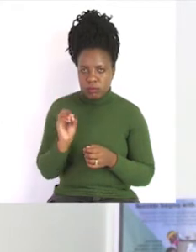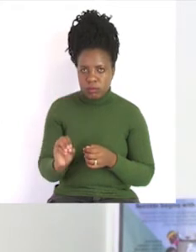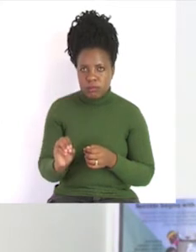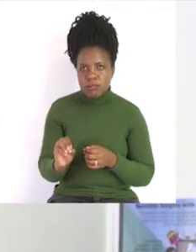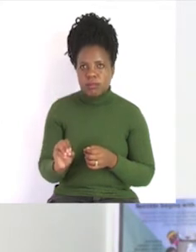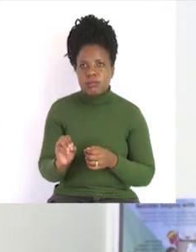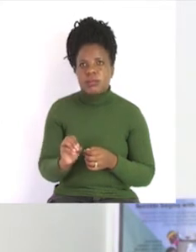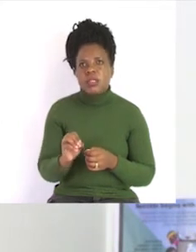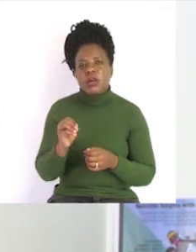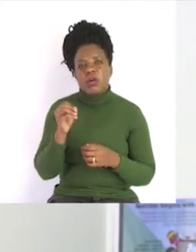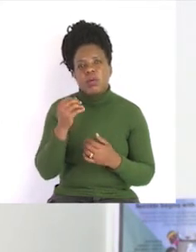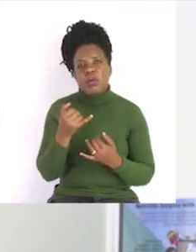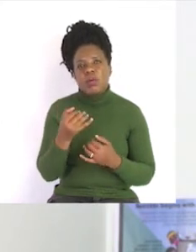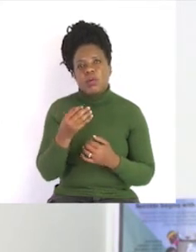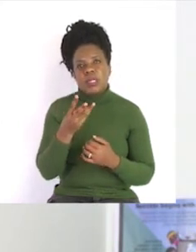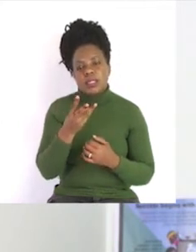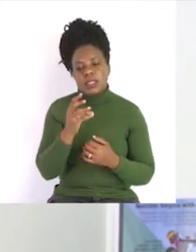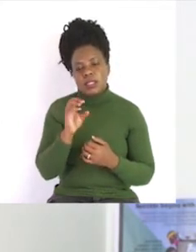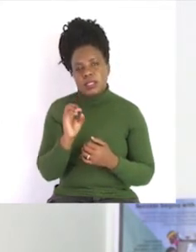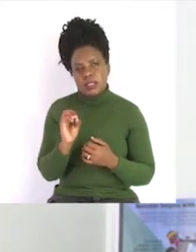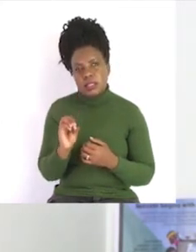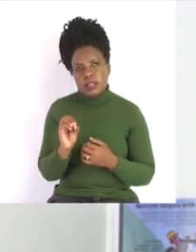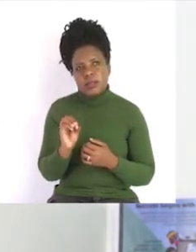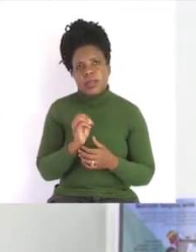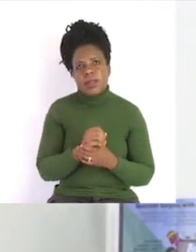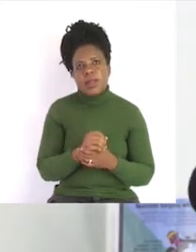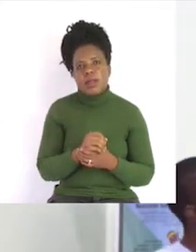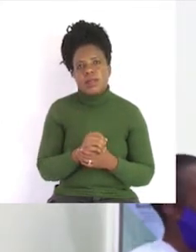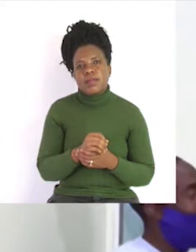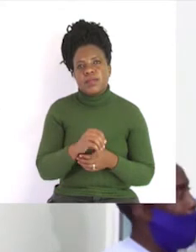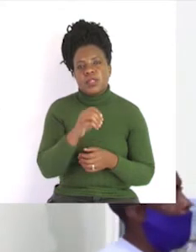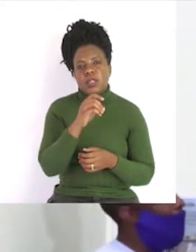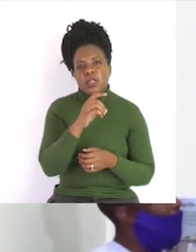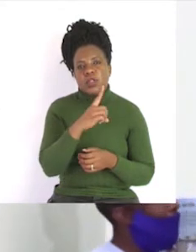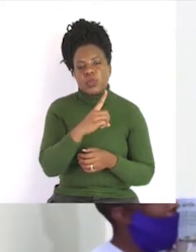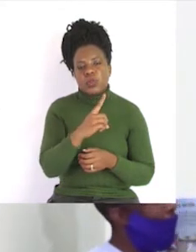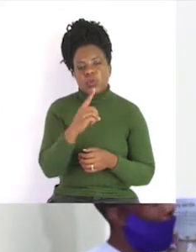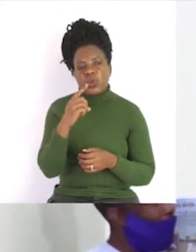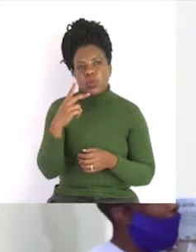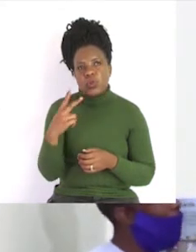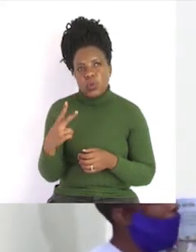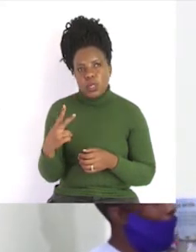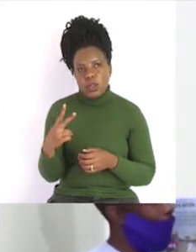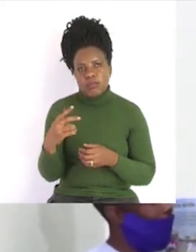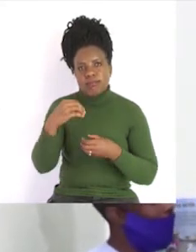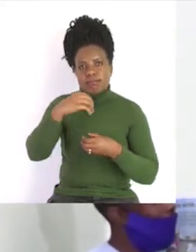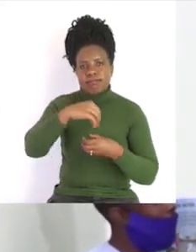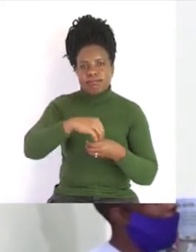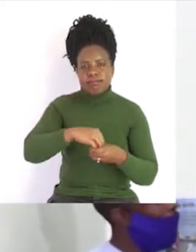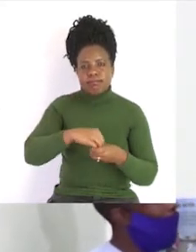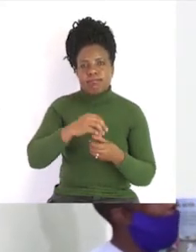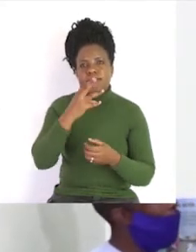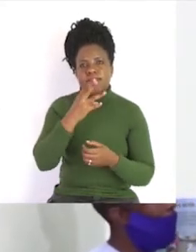0, and then it's now 60. Okay. Now then we start off with our next